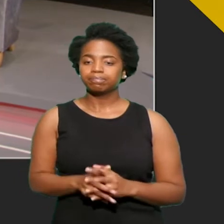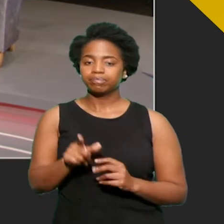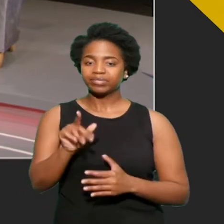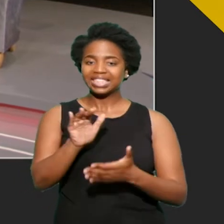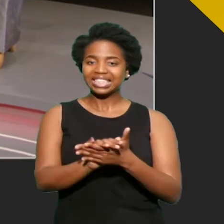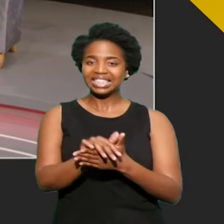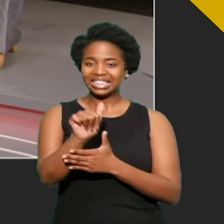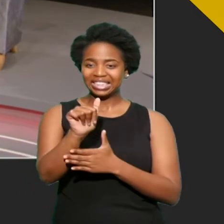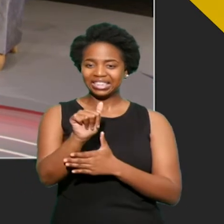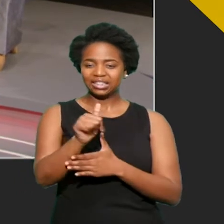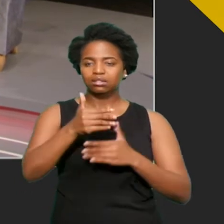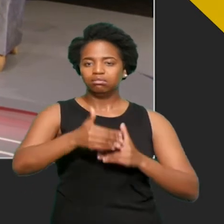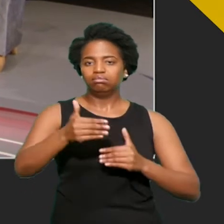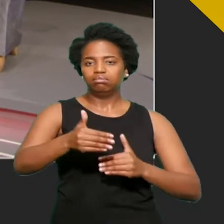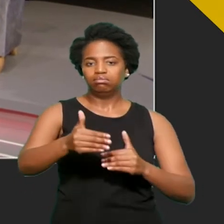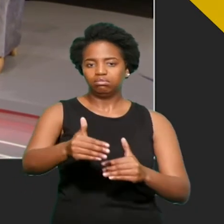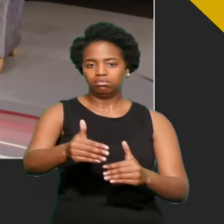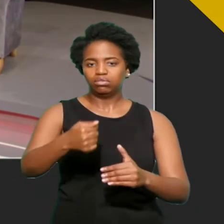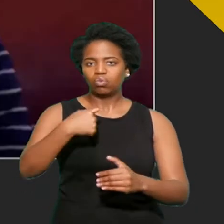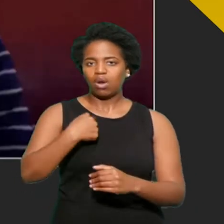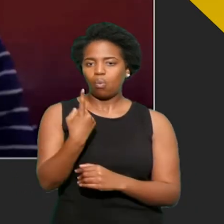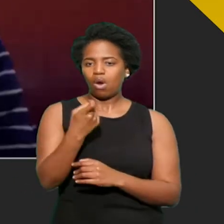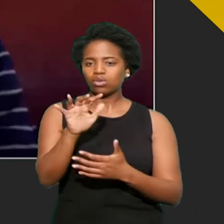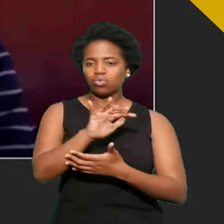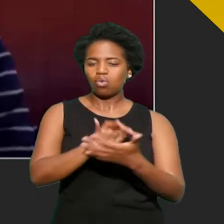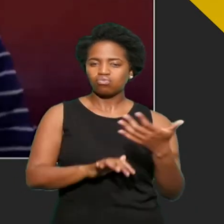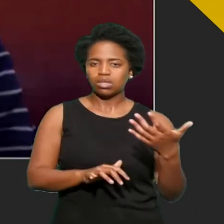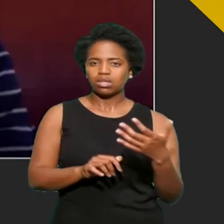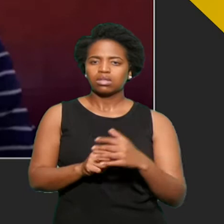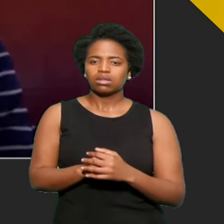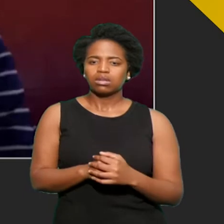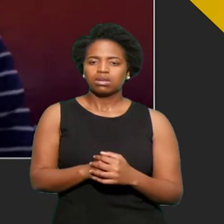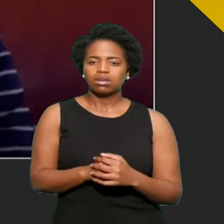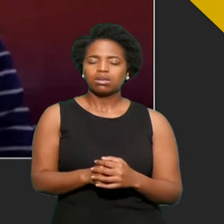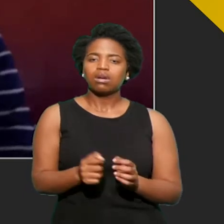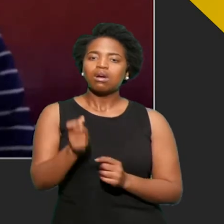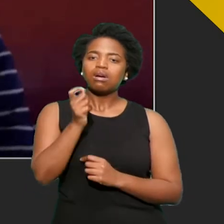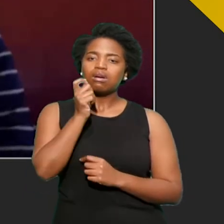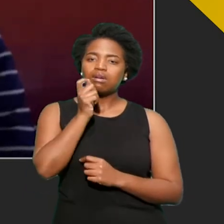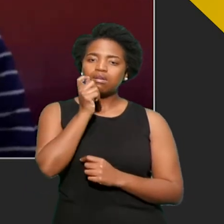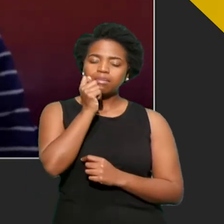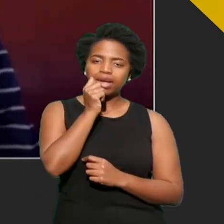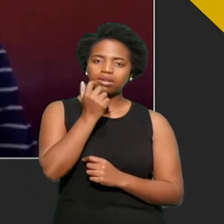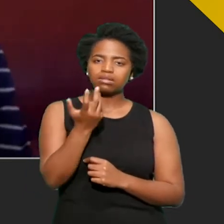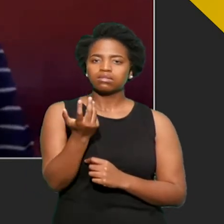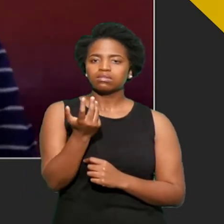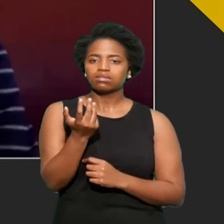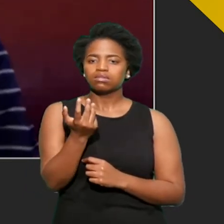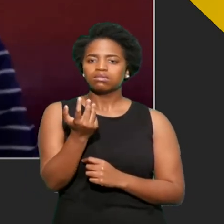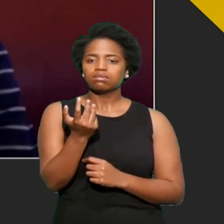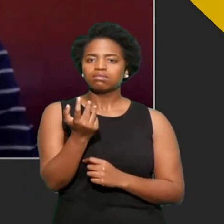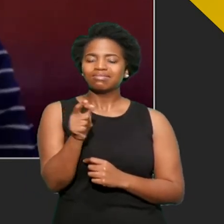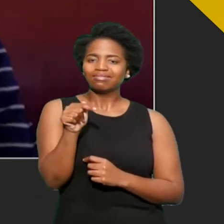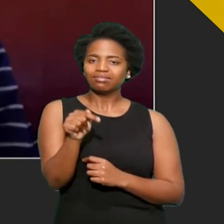16 episodes. And we had just one story of a male. And